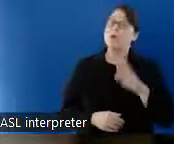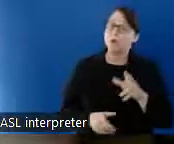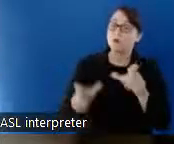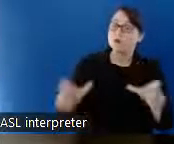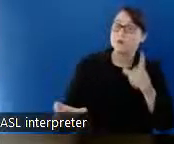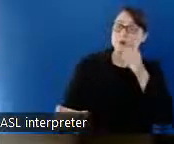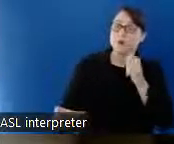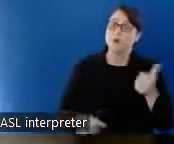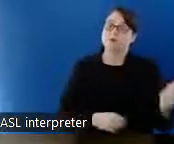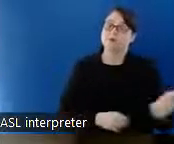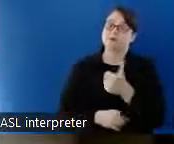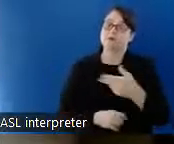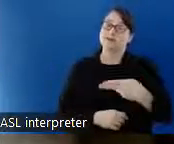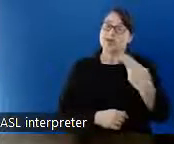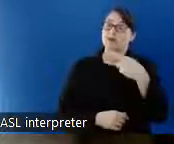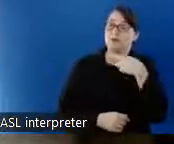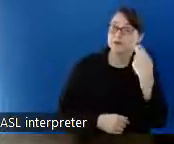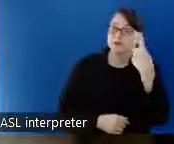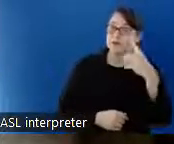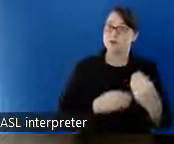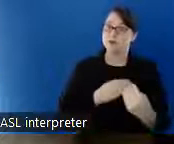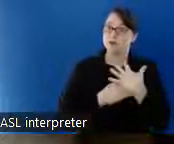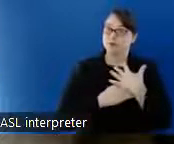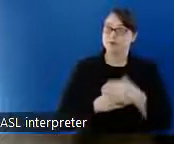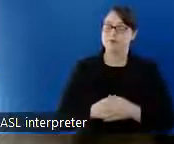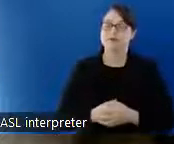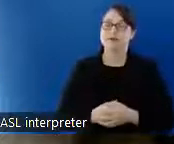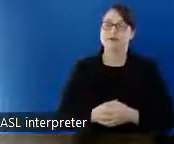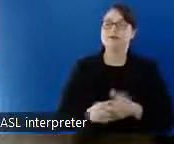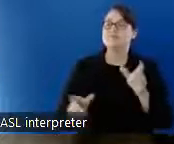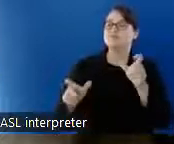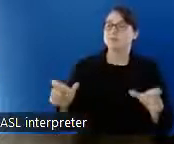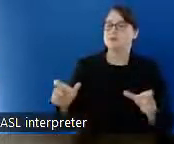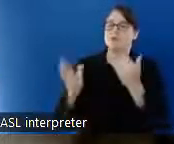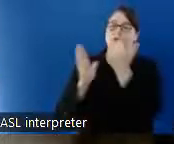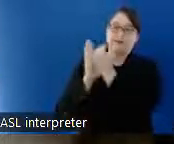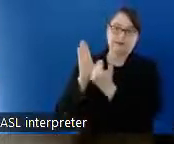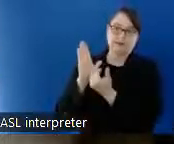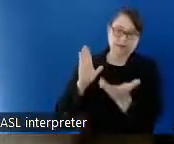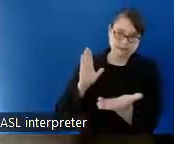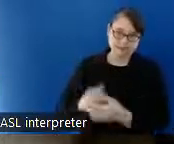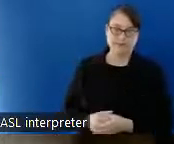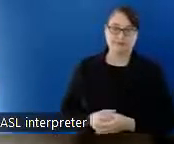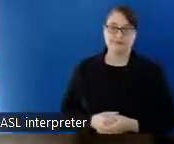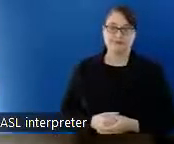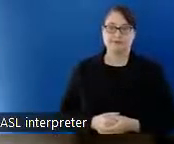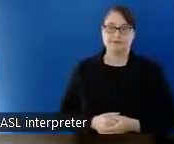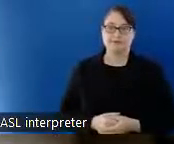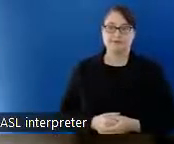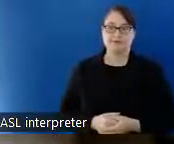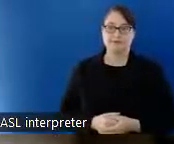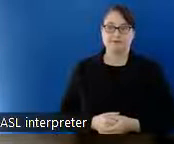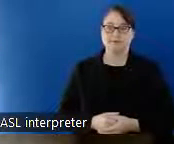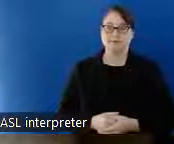increased risk for being exposed. People at increased risk for exposure are listed on the slide. And I'm sorry,